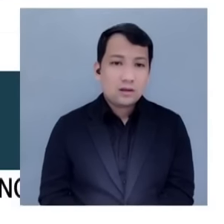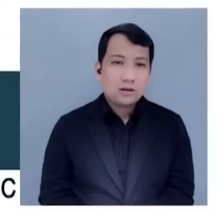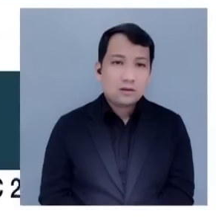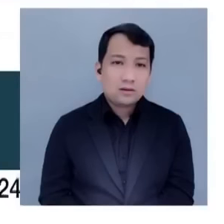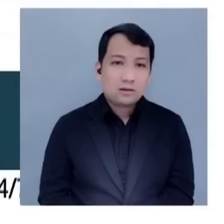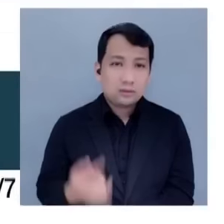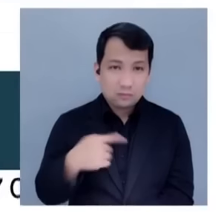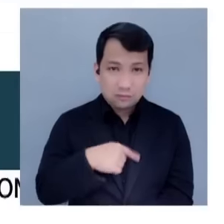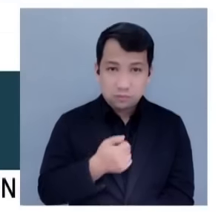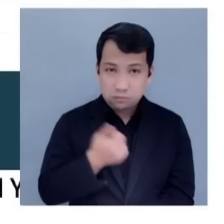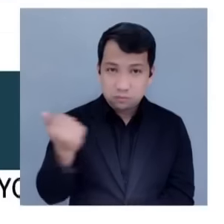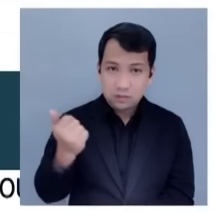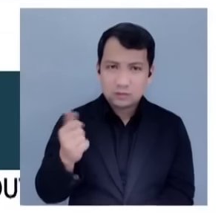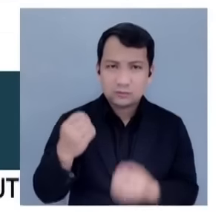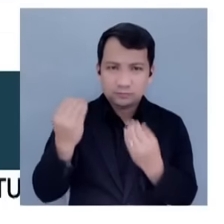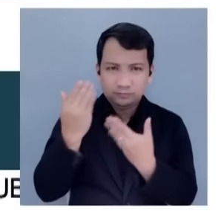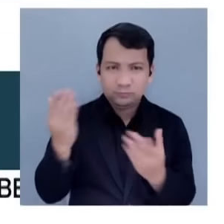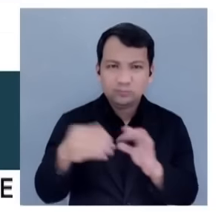other, marami pang iba.